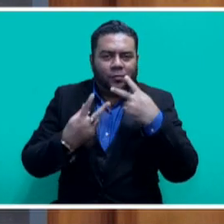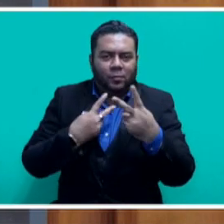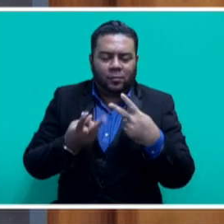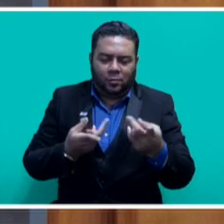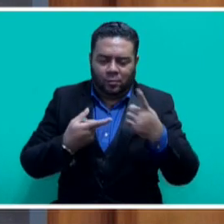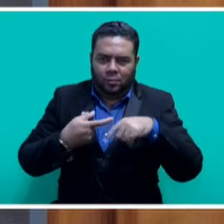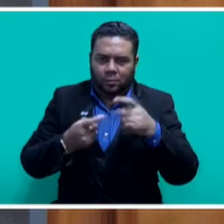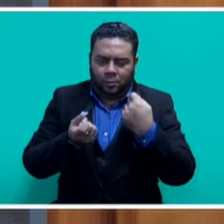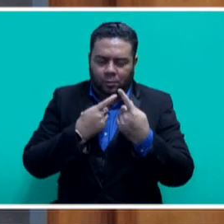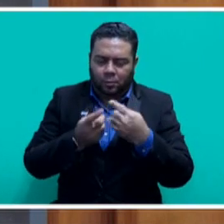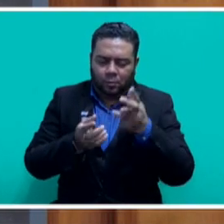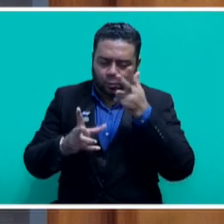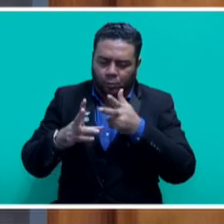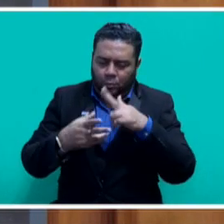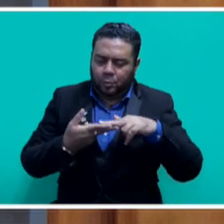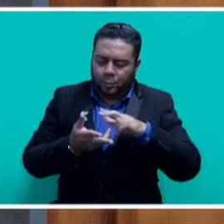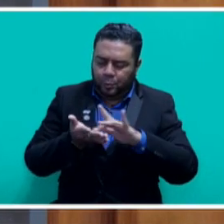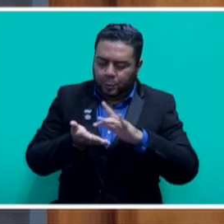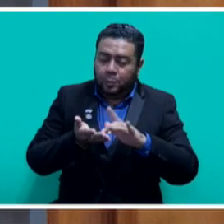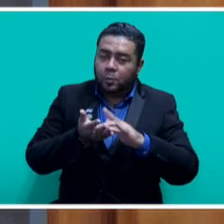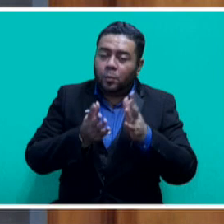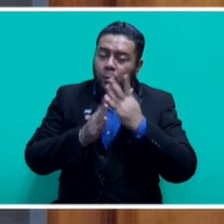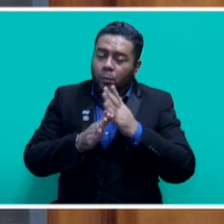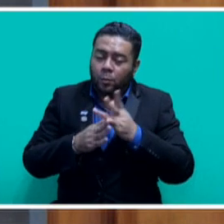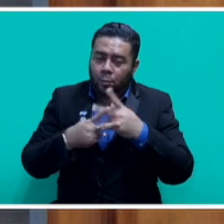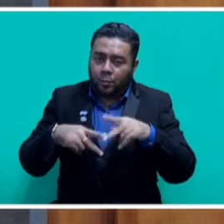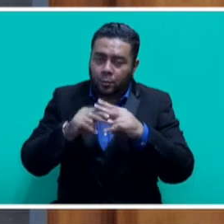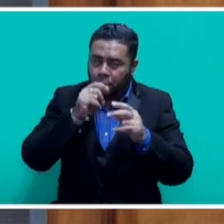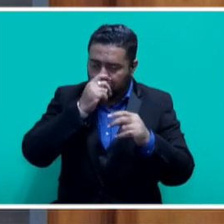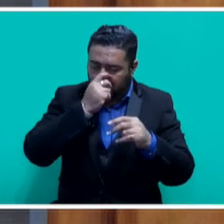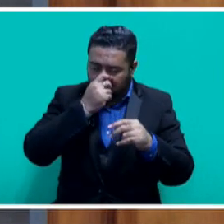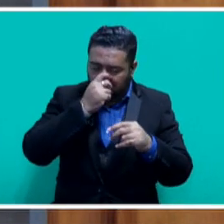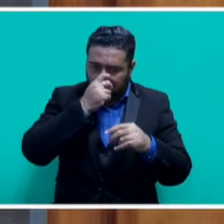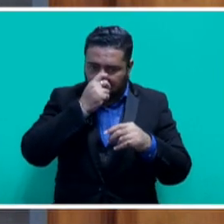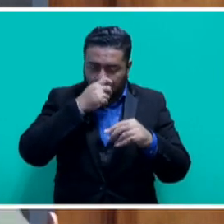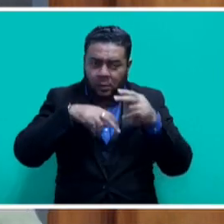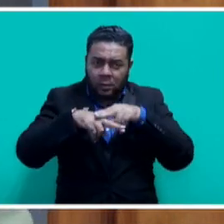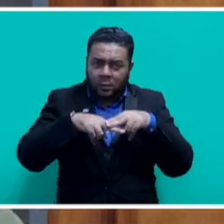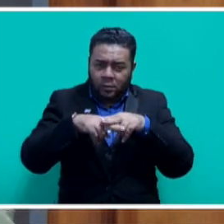from the comfort of their homes, workplaces here, Fiji and abroad.